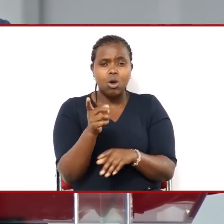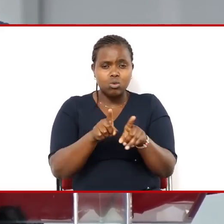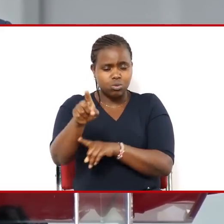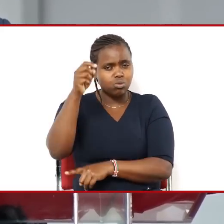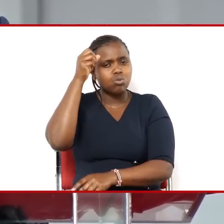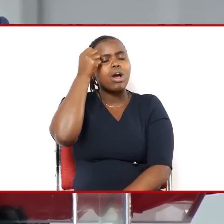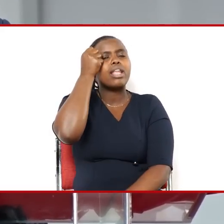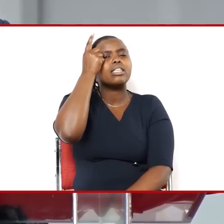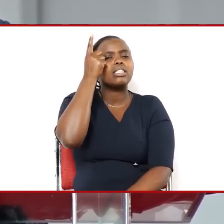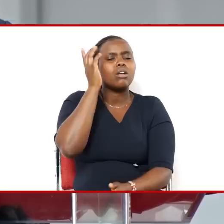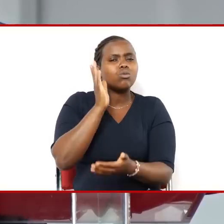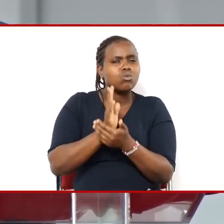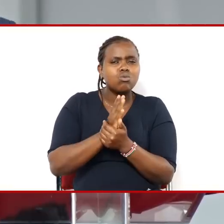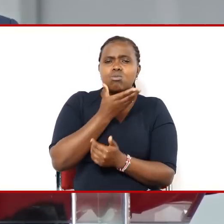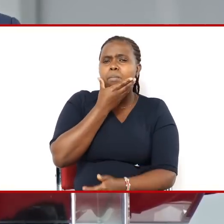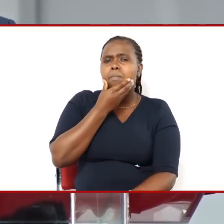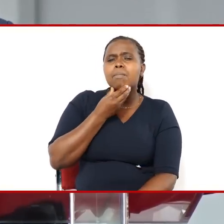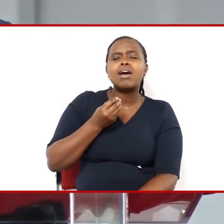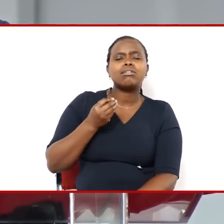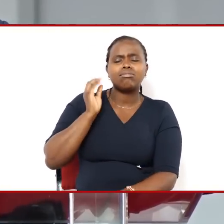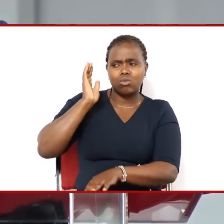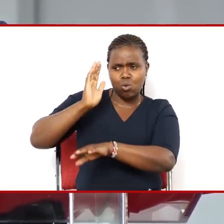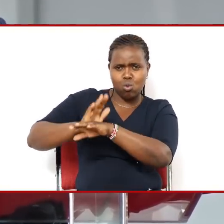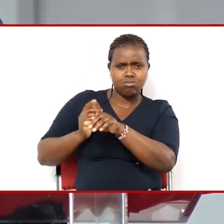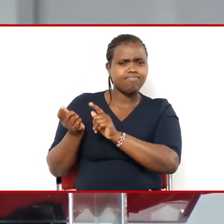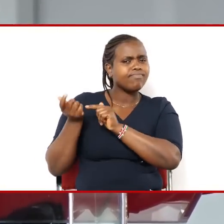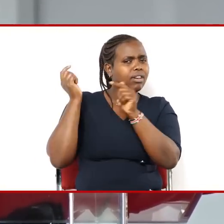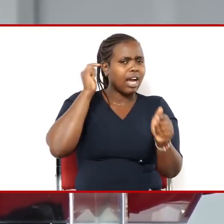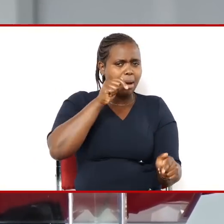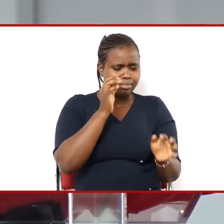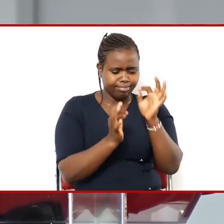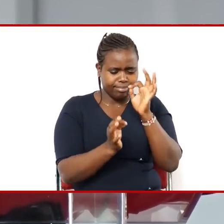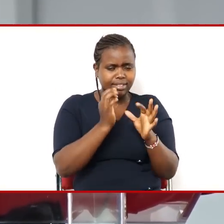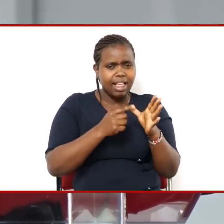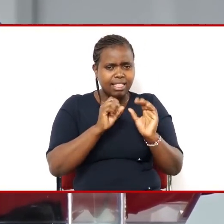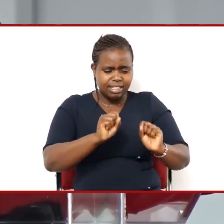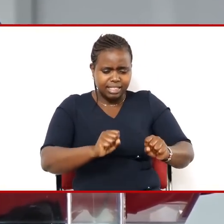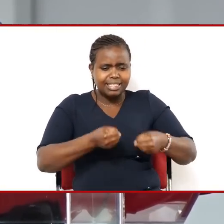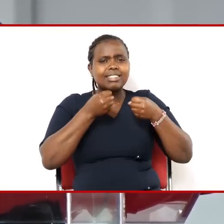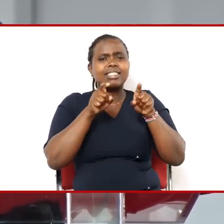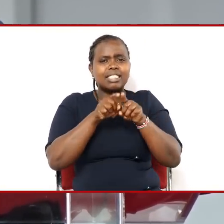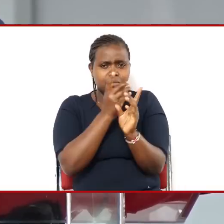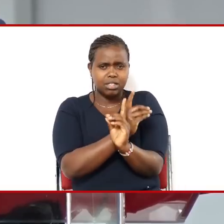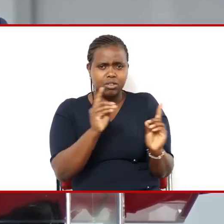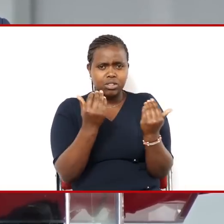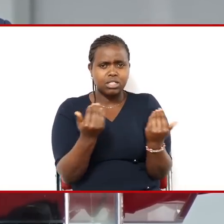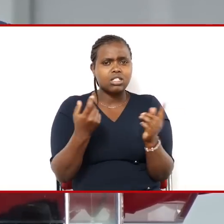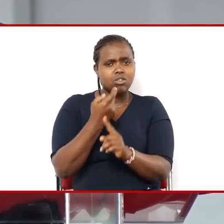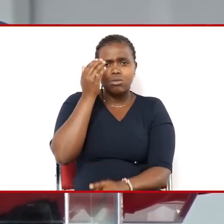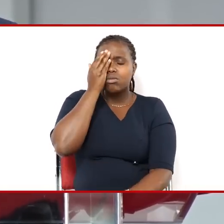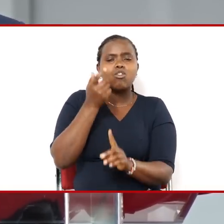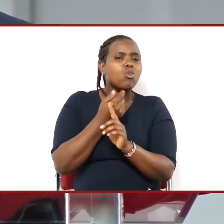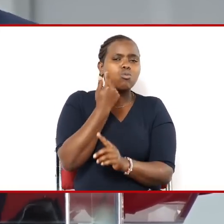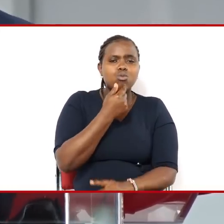you will realize that Samson was called to come and judge and to rescue and deliver the children of Israelites from